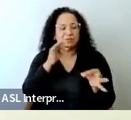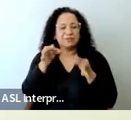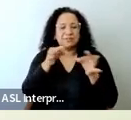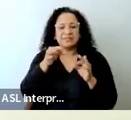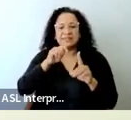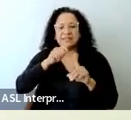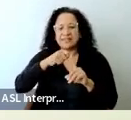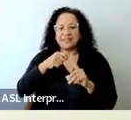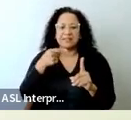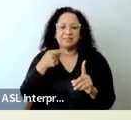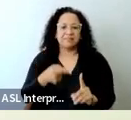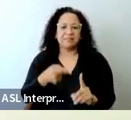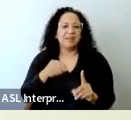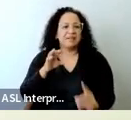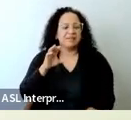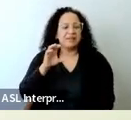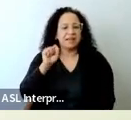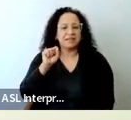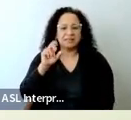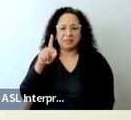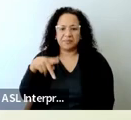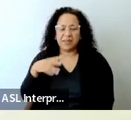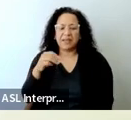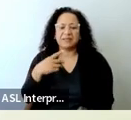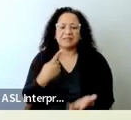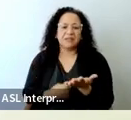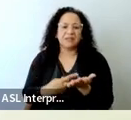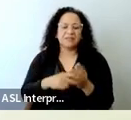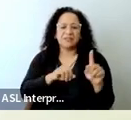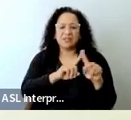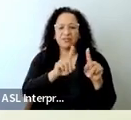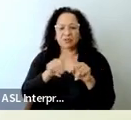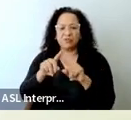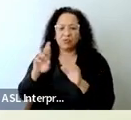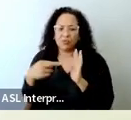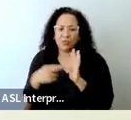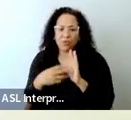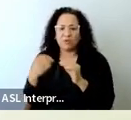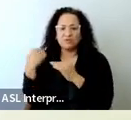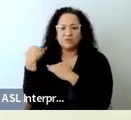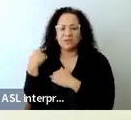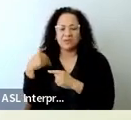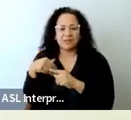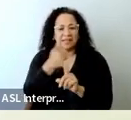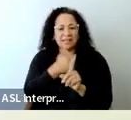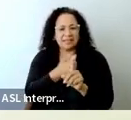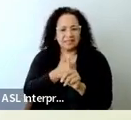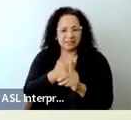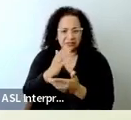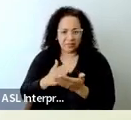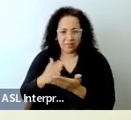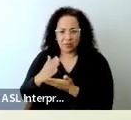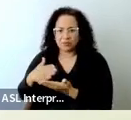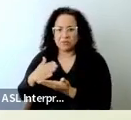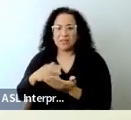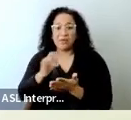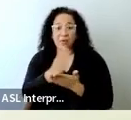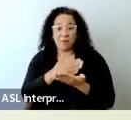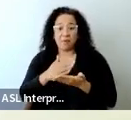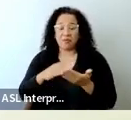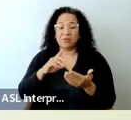components of SDP, as well as discuss the different roles and responsibilities within each component. And those components